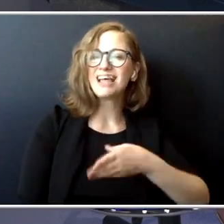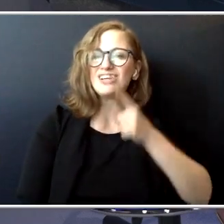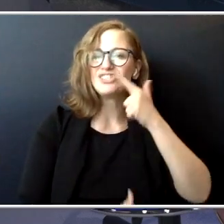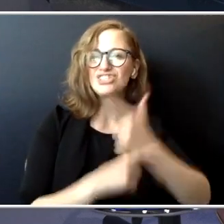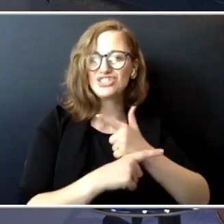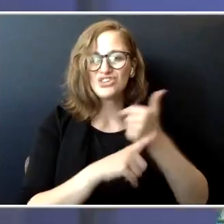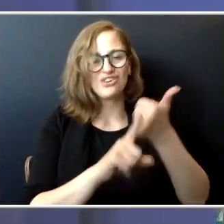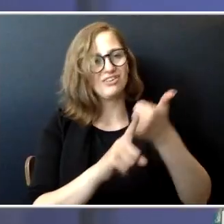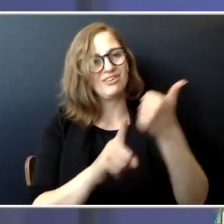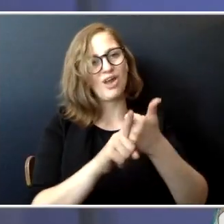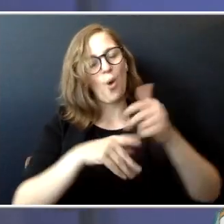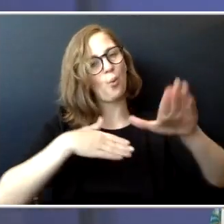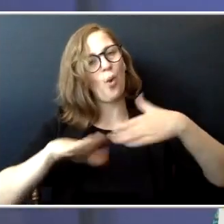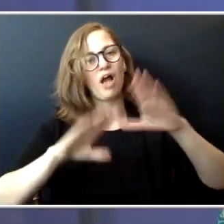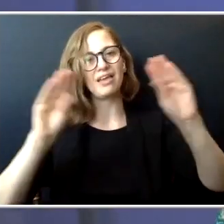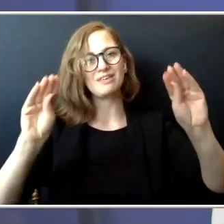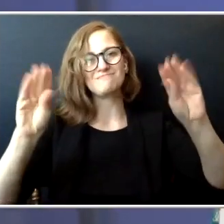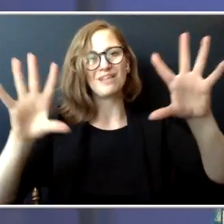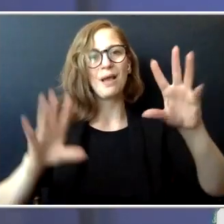makes you, that gotcha.